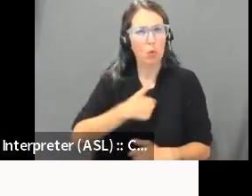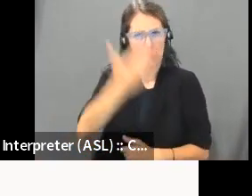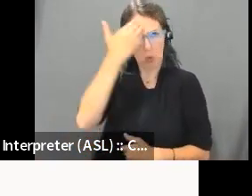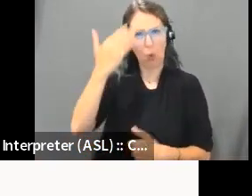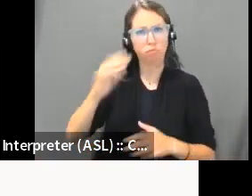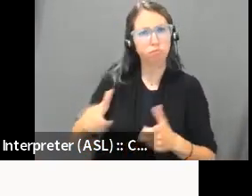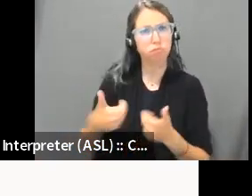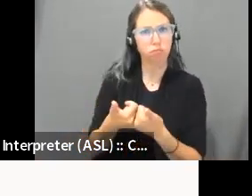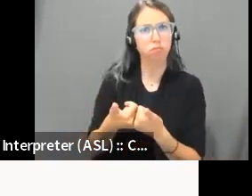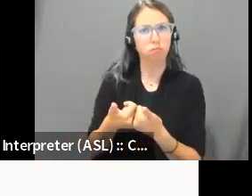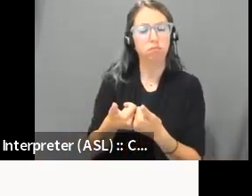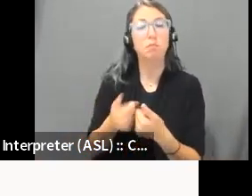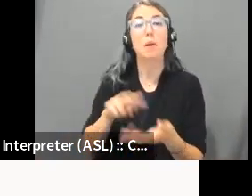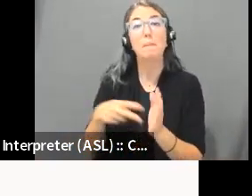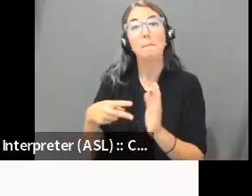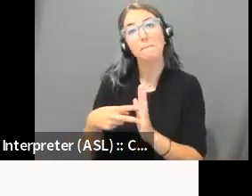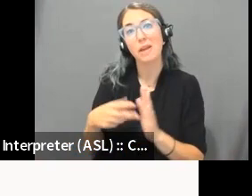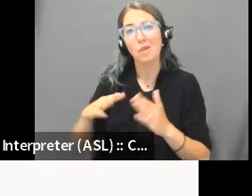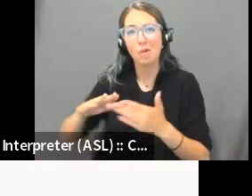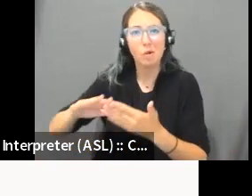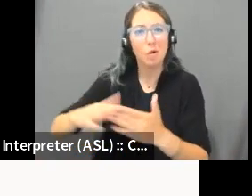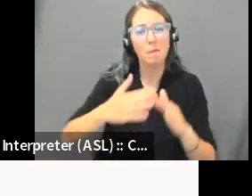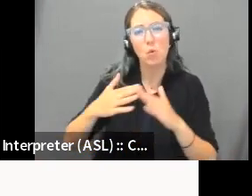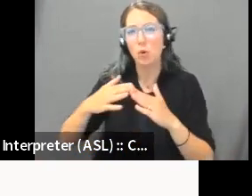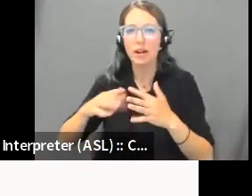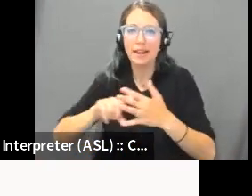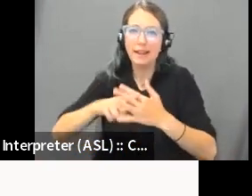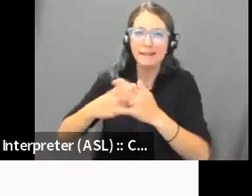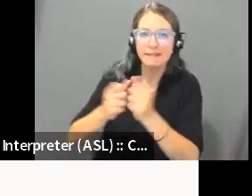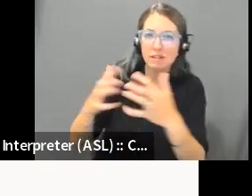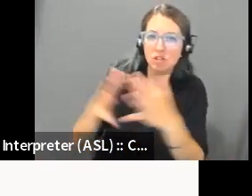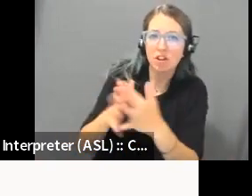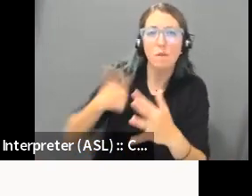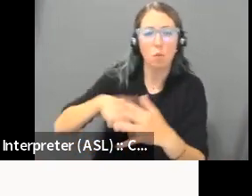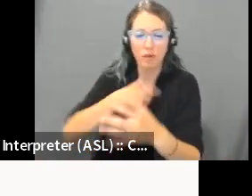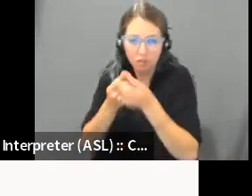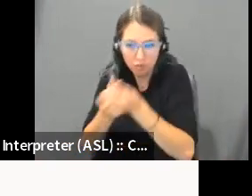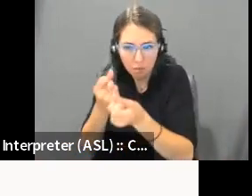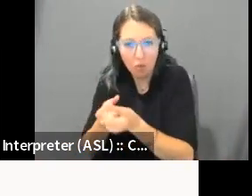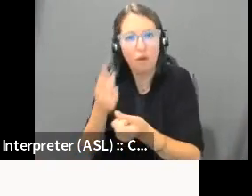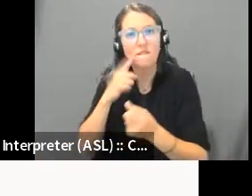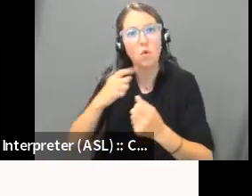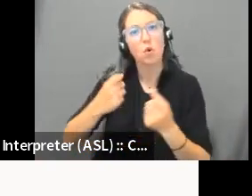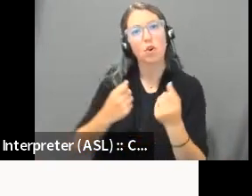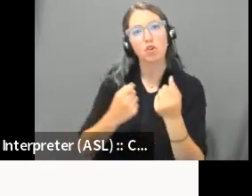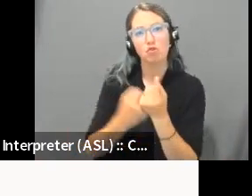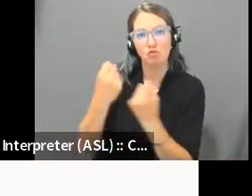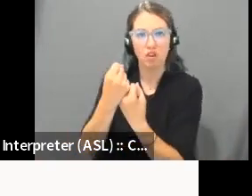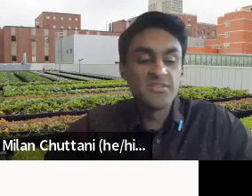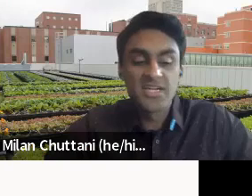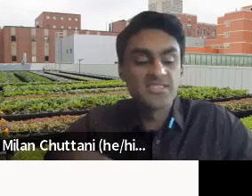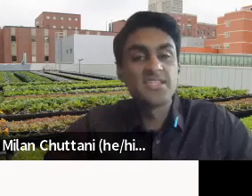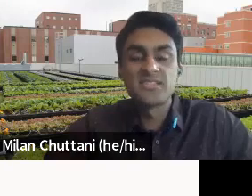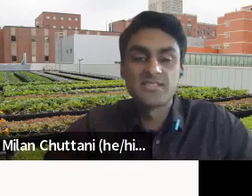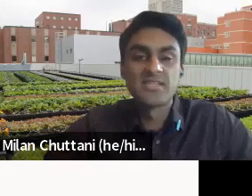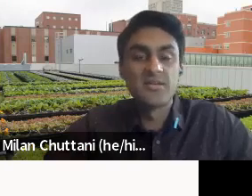we support community initiatives and family leaders to achieve structural change. Our network works on a range of topics, from